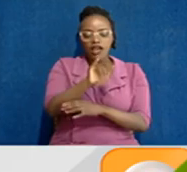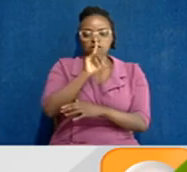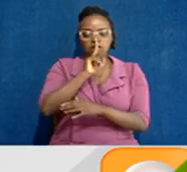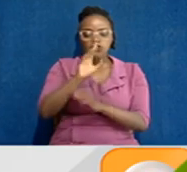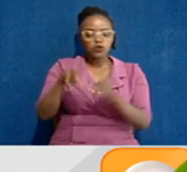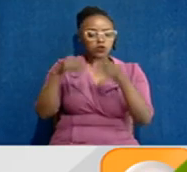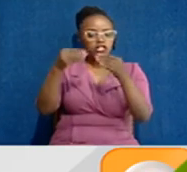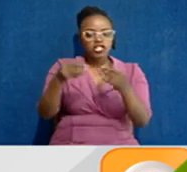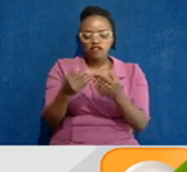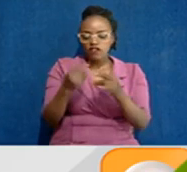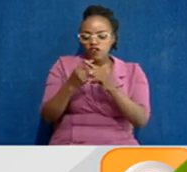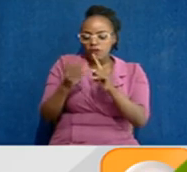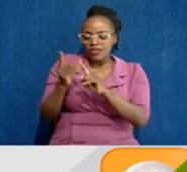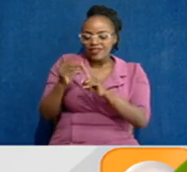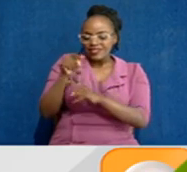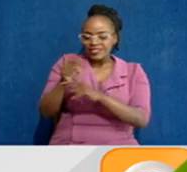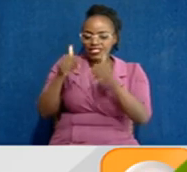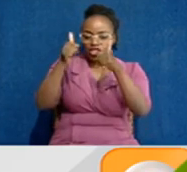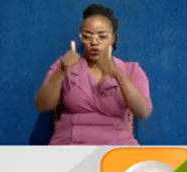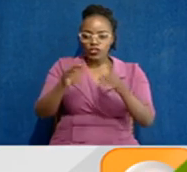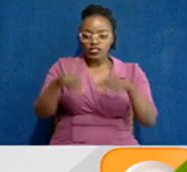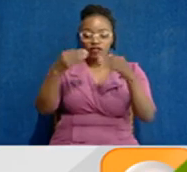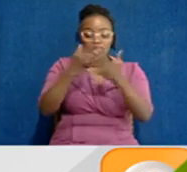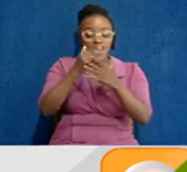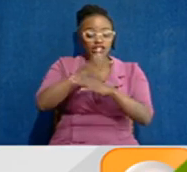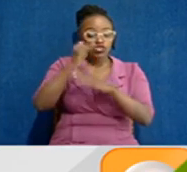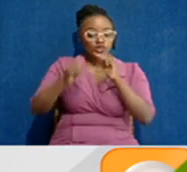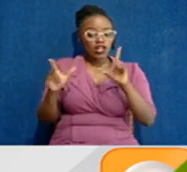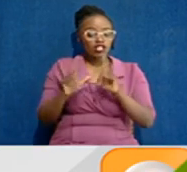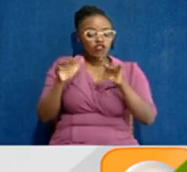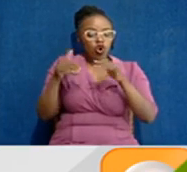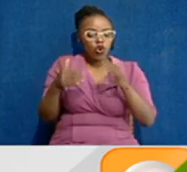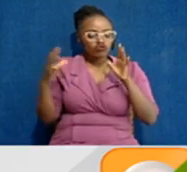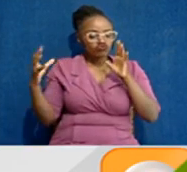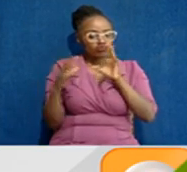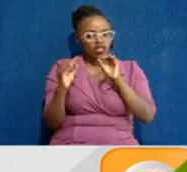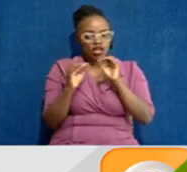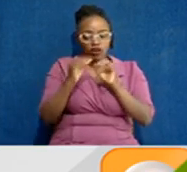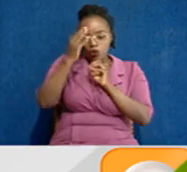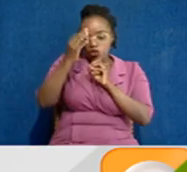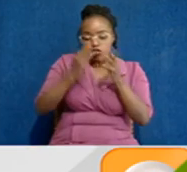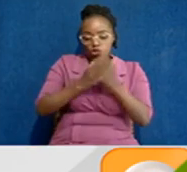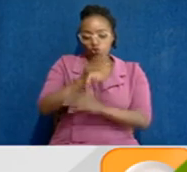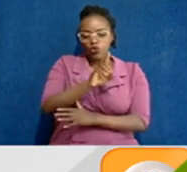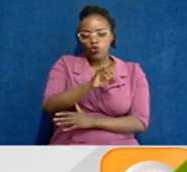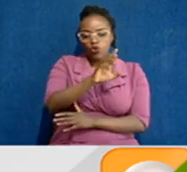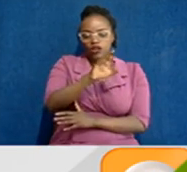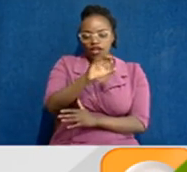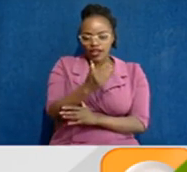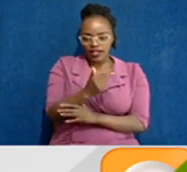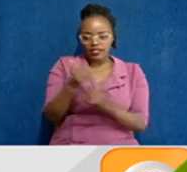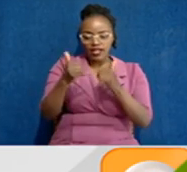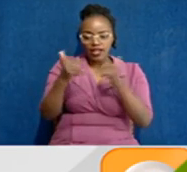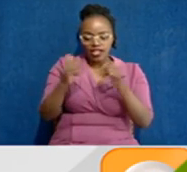not to issue from the date of this notice any insurance certificates or stickers in the name of Directline. Line Assurance Company